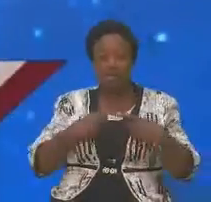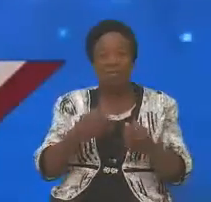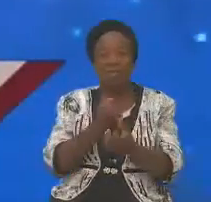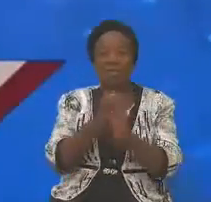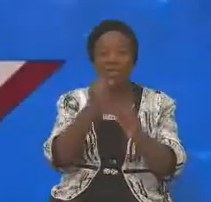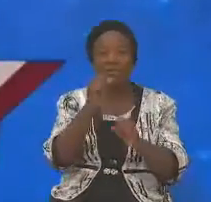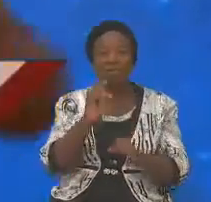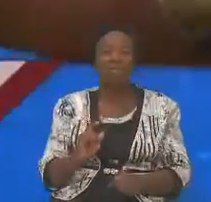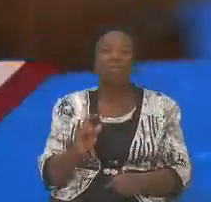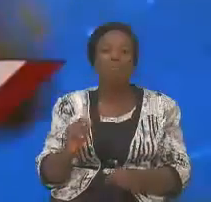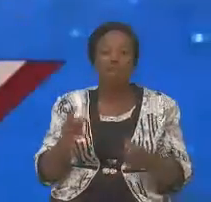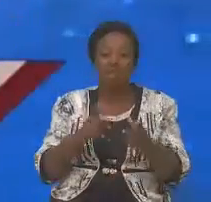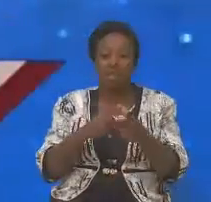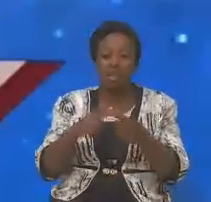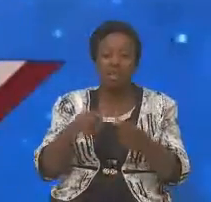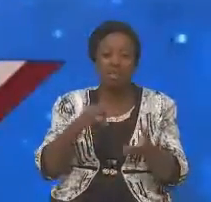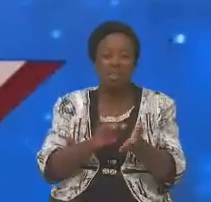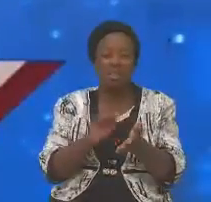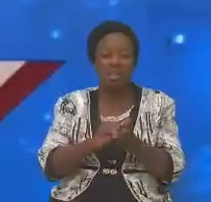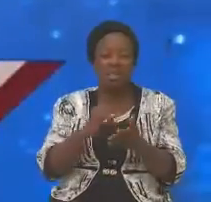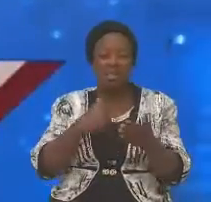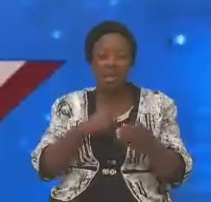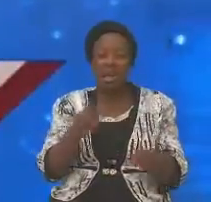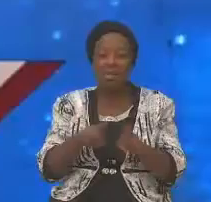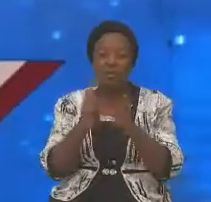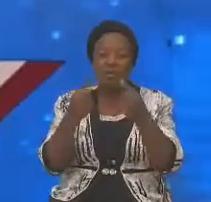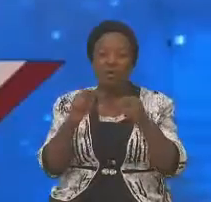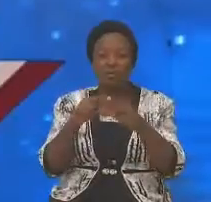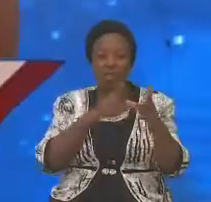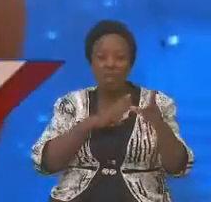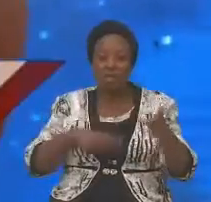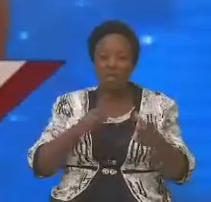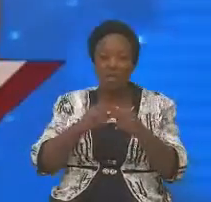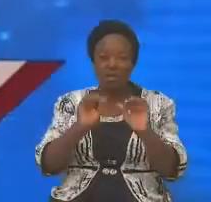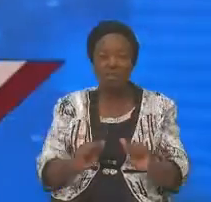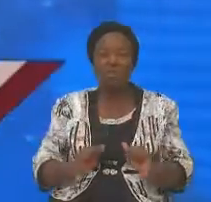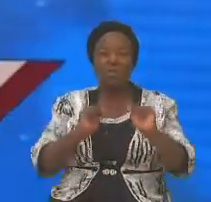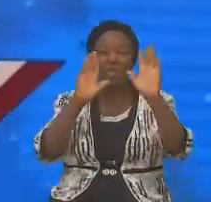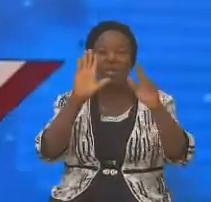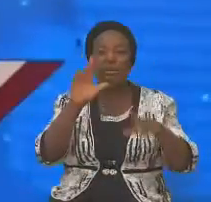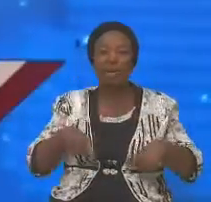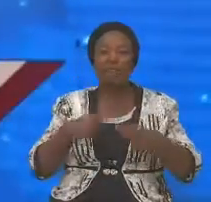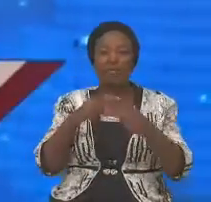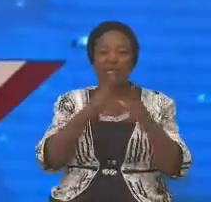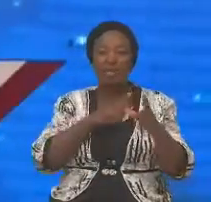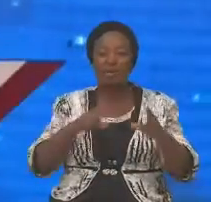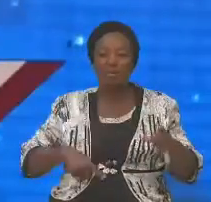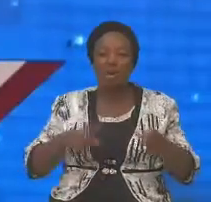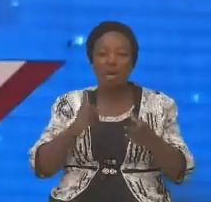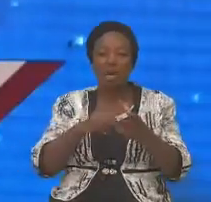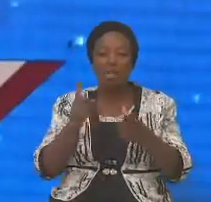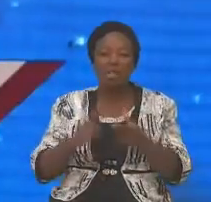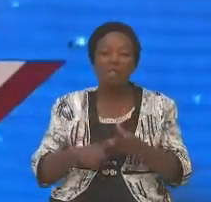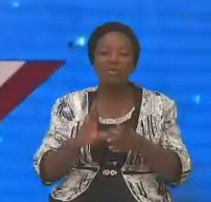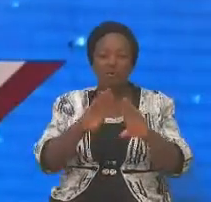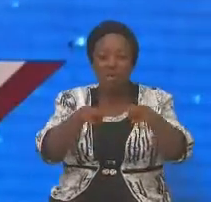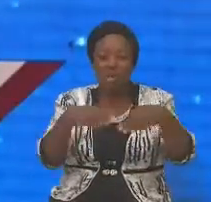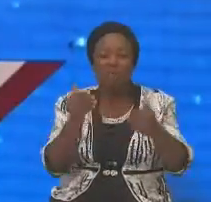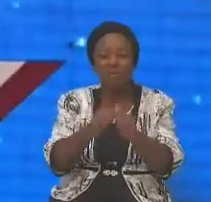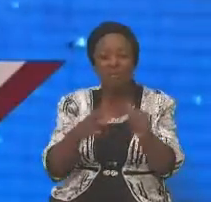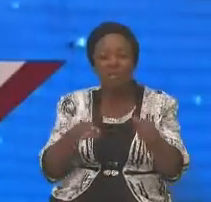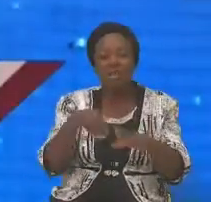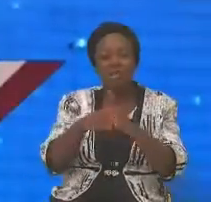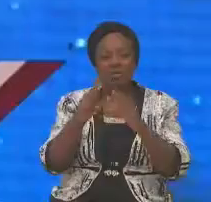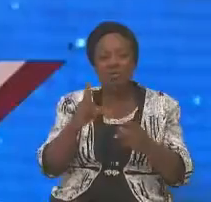Saved and dwelling safely. As you come to the Lord, You give your heart to the Lord. You give your mind, your